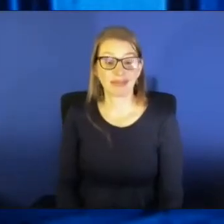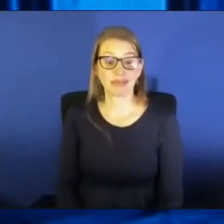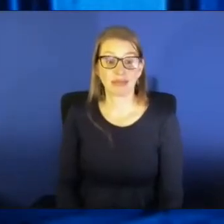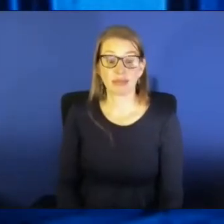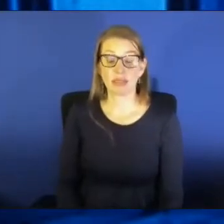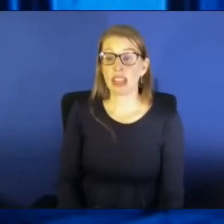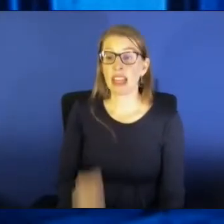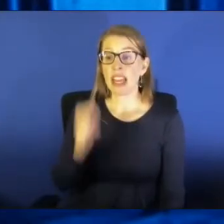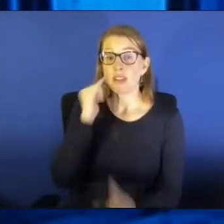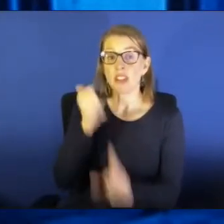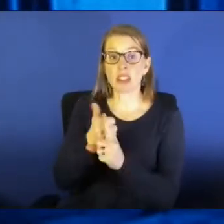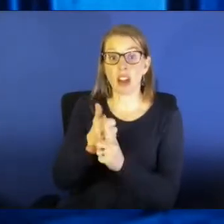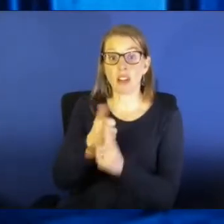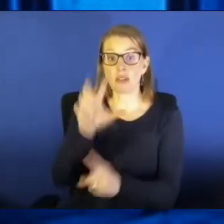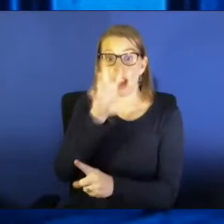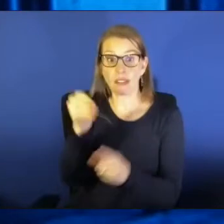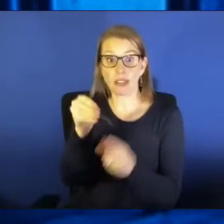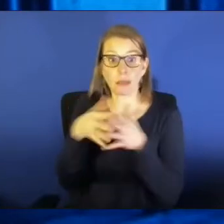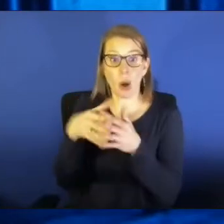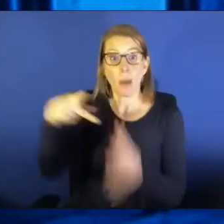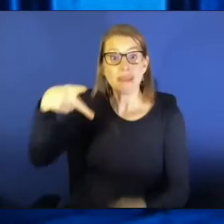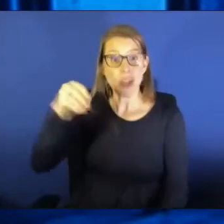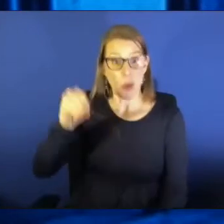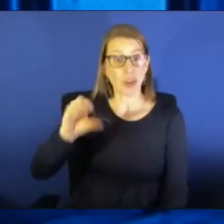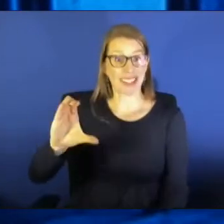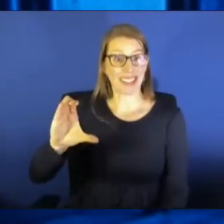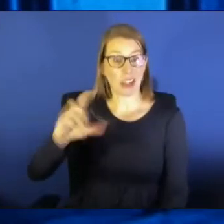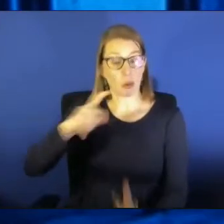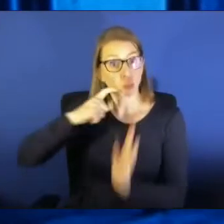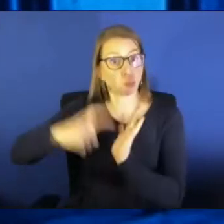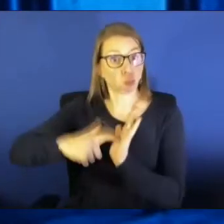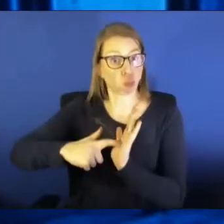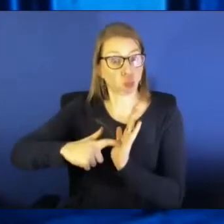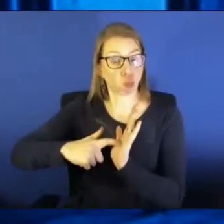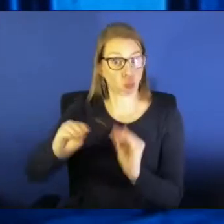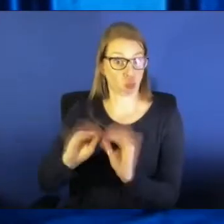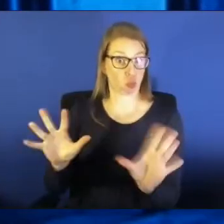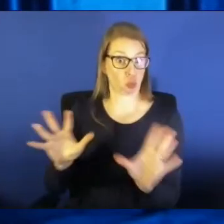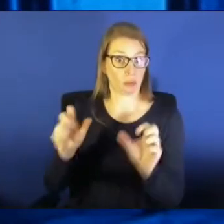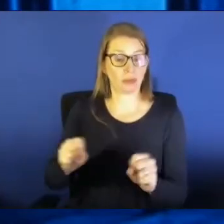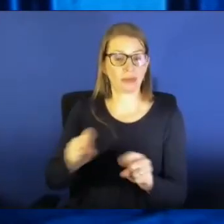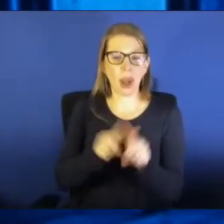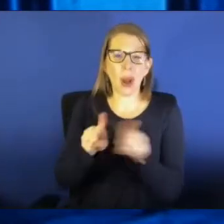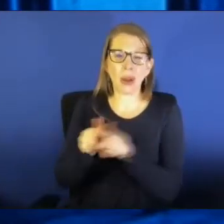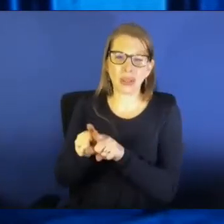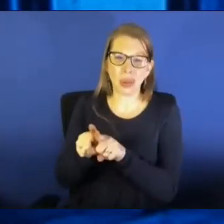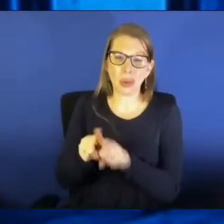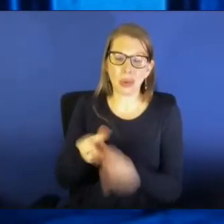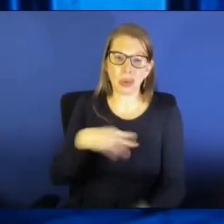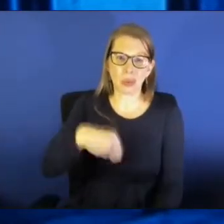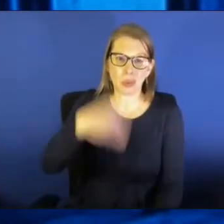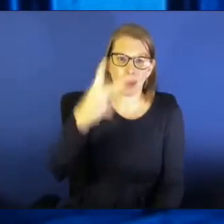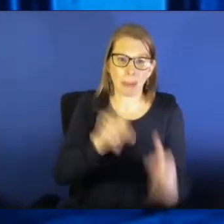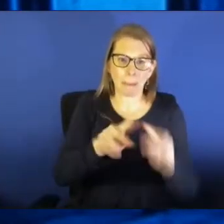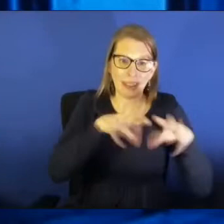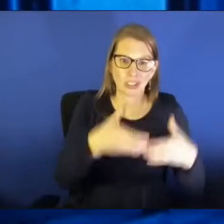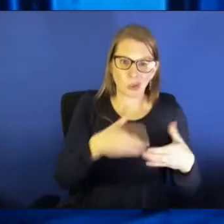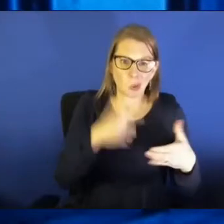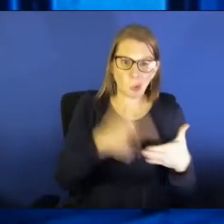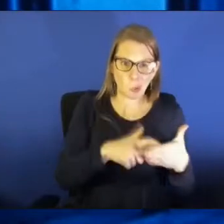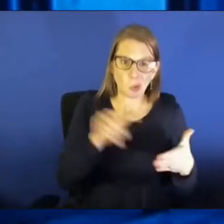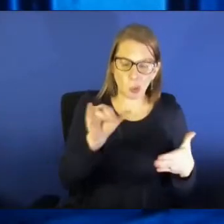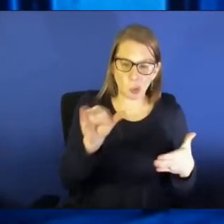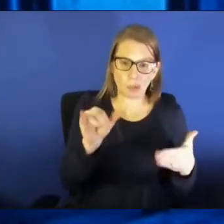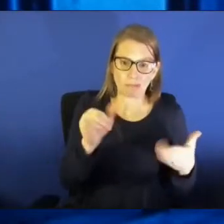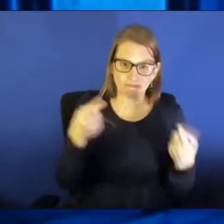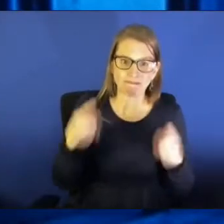or you're a person of color, it's very noticeable. But even in the Caucasian population, we see this, and that may not be